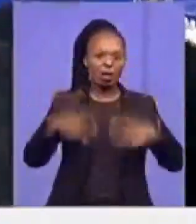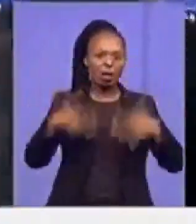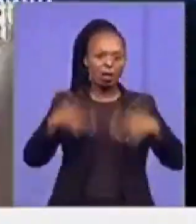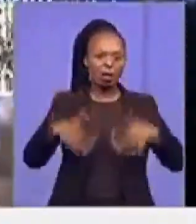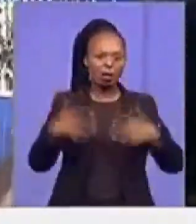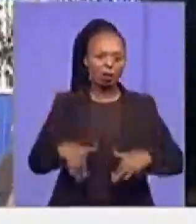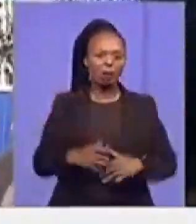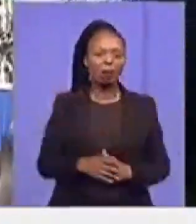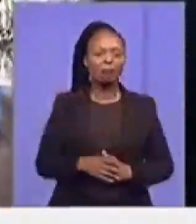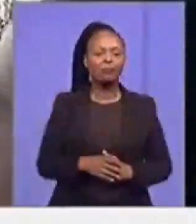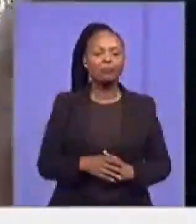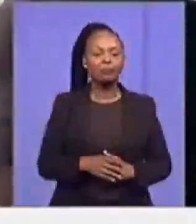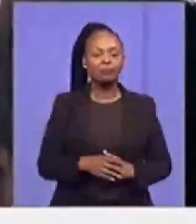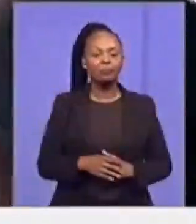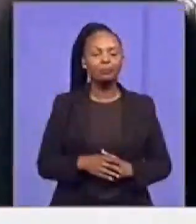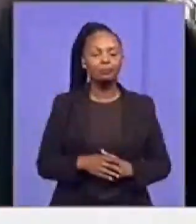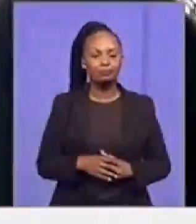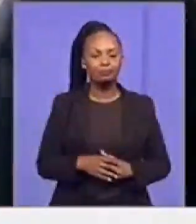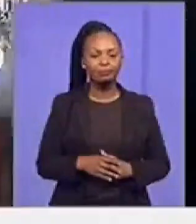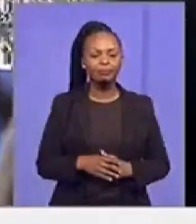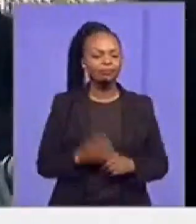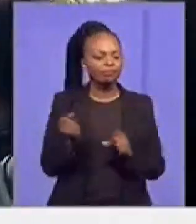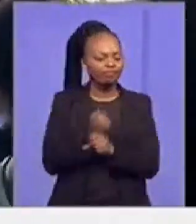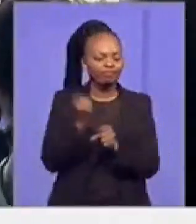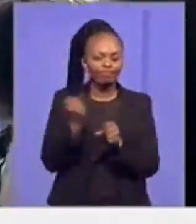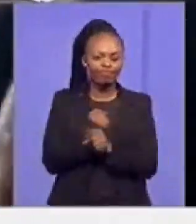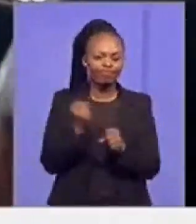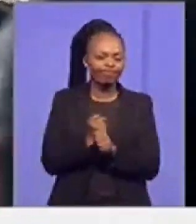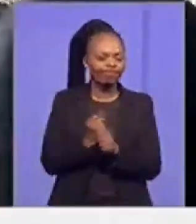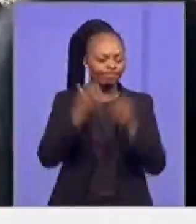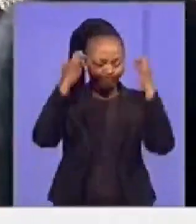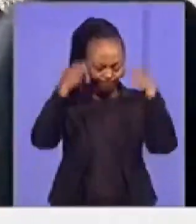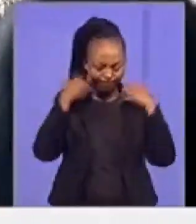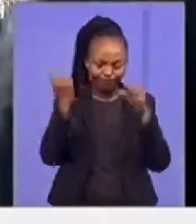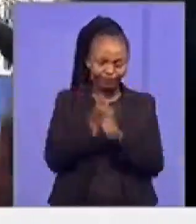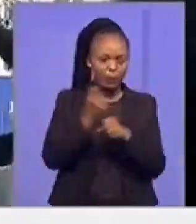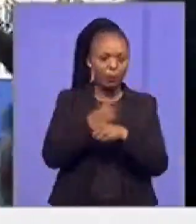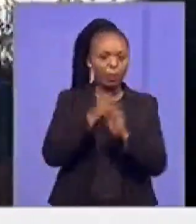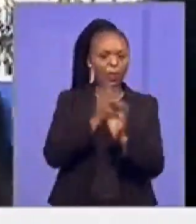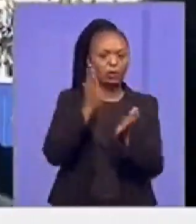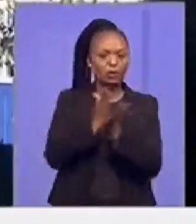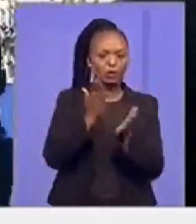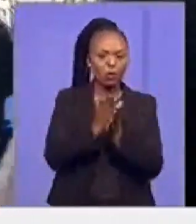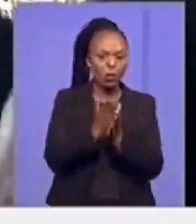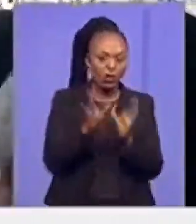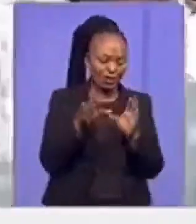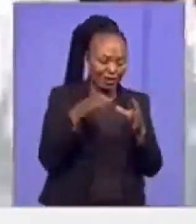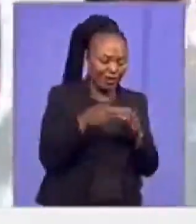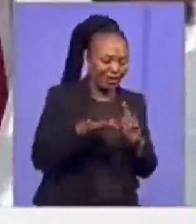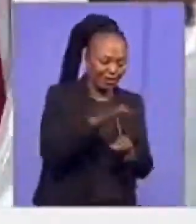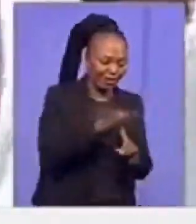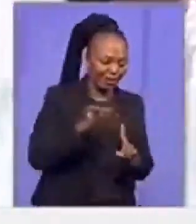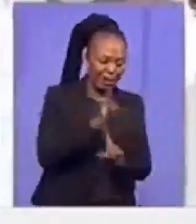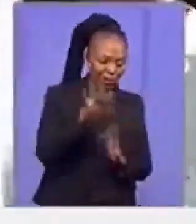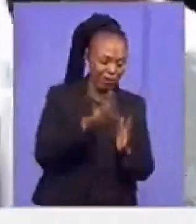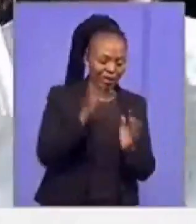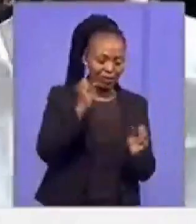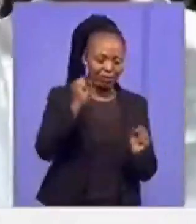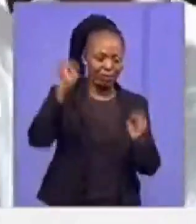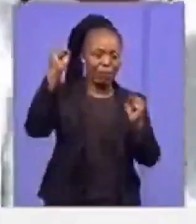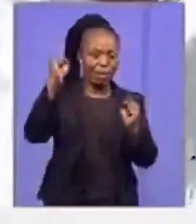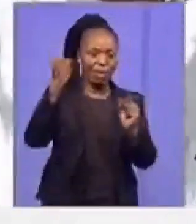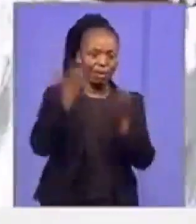hae la tsela hore o ne a sebetsa ka thata a netefatsa ka mehla hore seabo sa hae se utlwahale thare